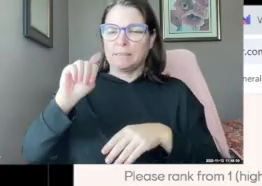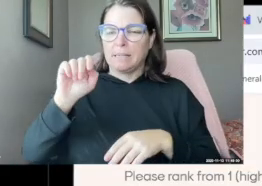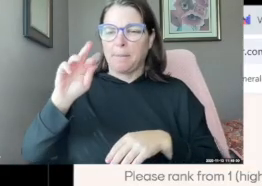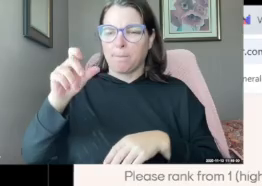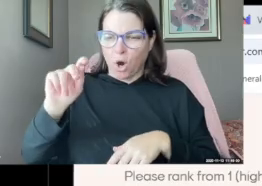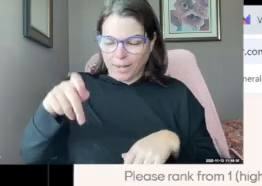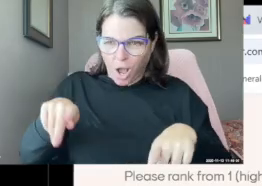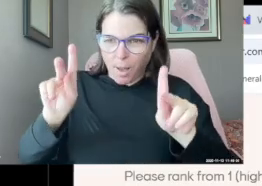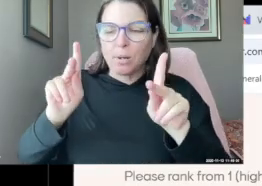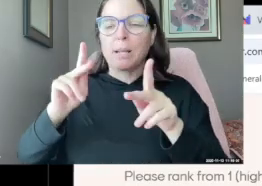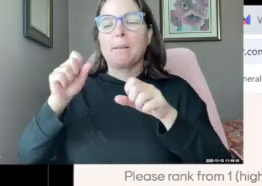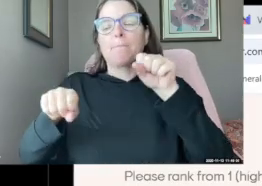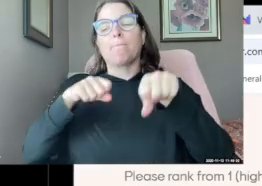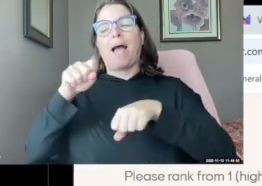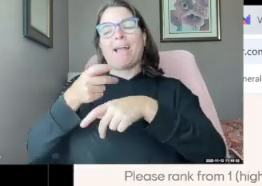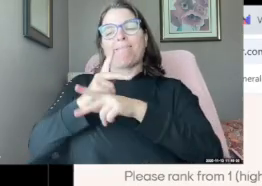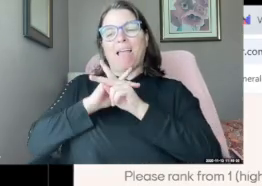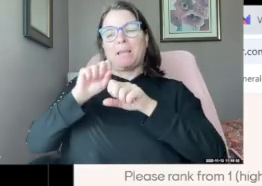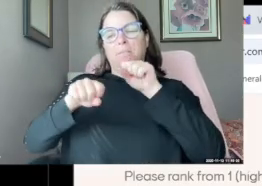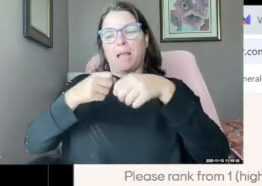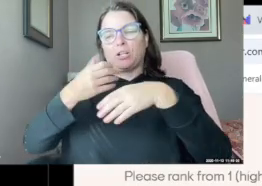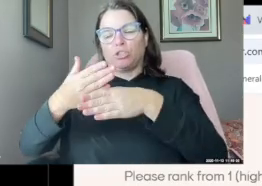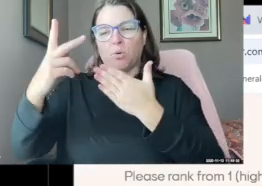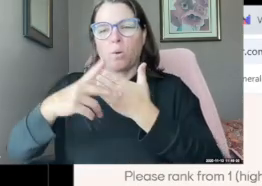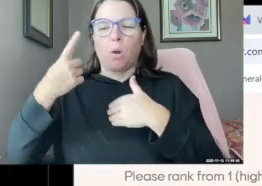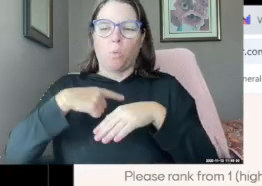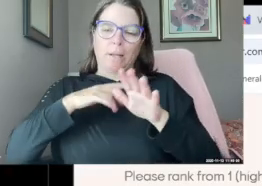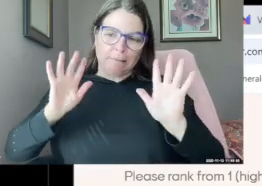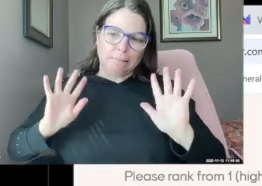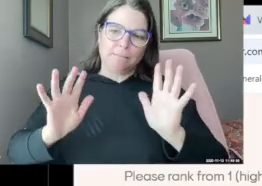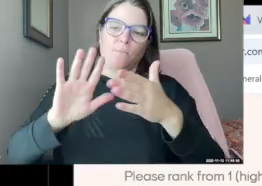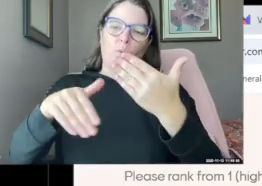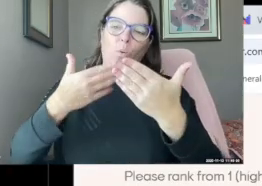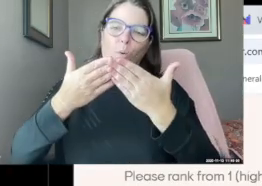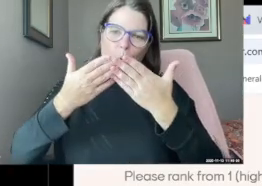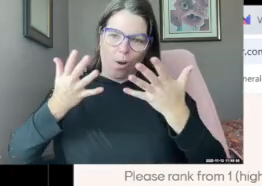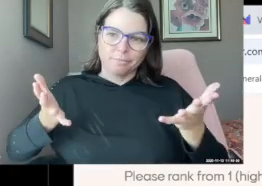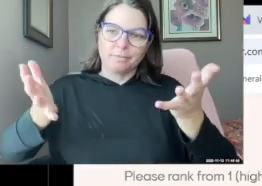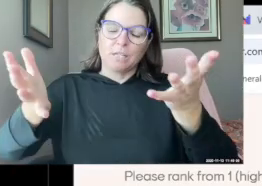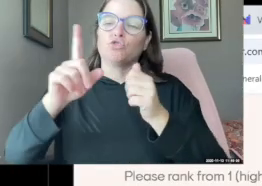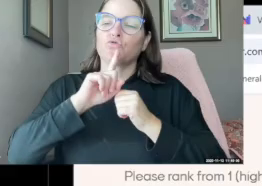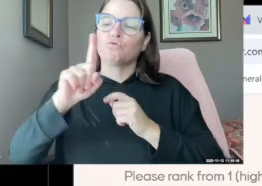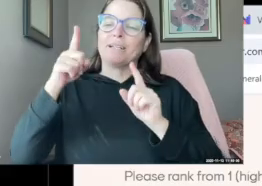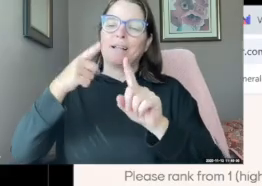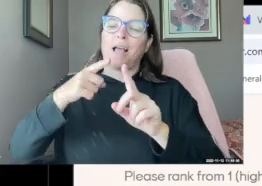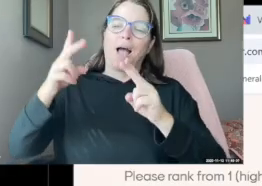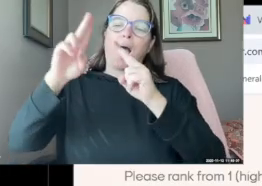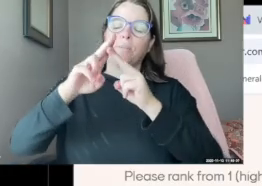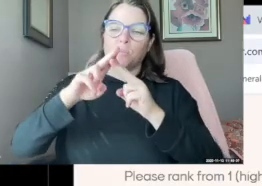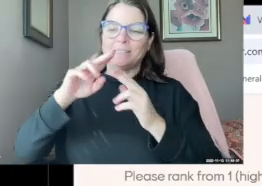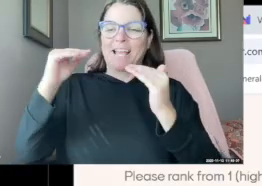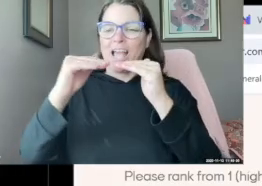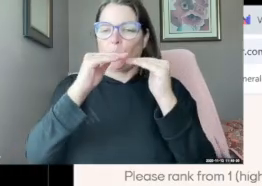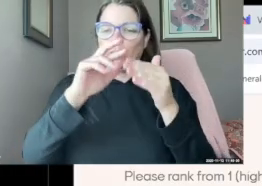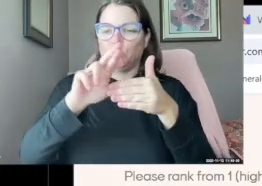included transit integrations, mobility wallets, cross-marketing opportunities with bike lending and bike share programs.